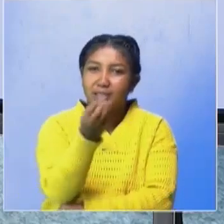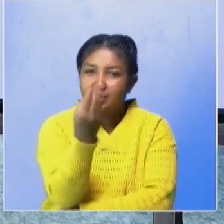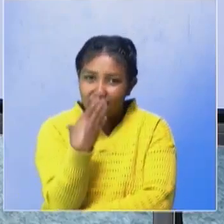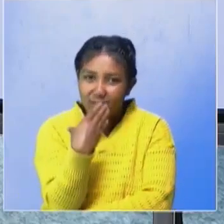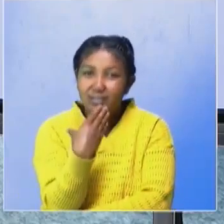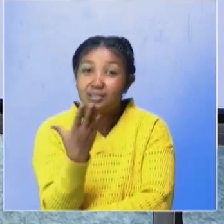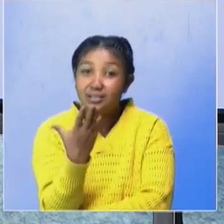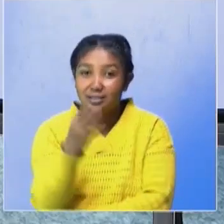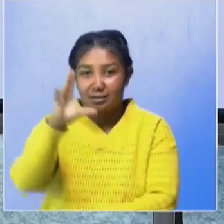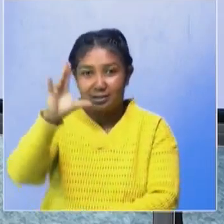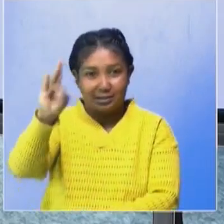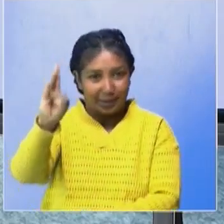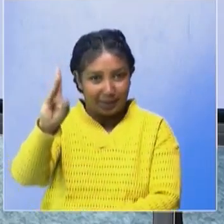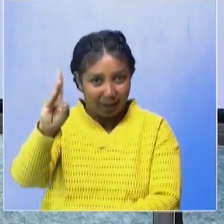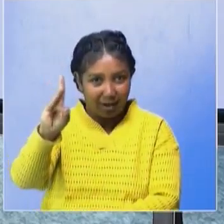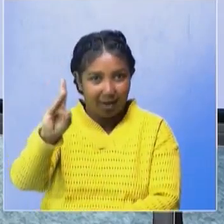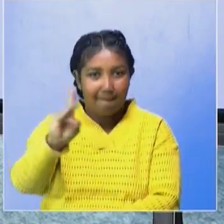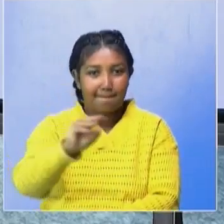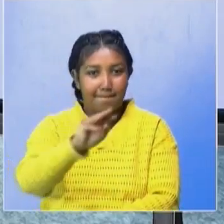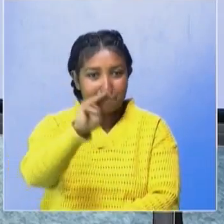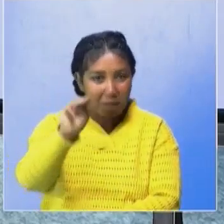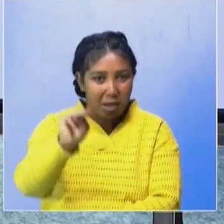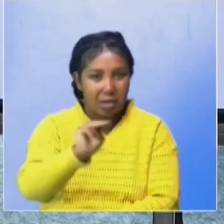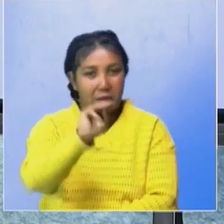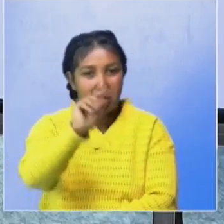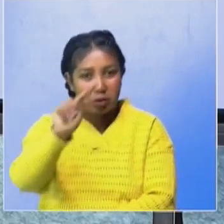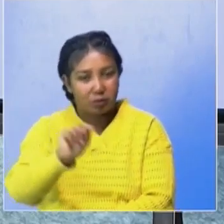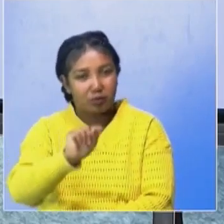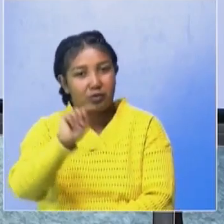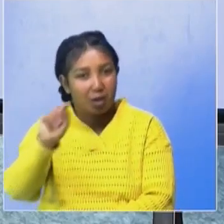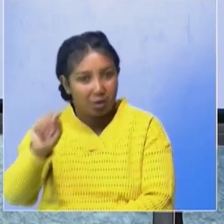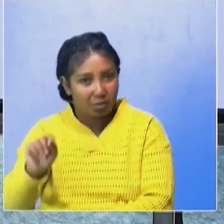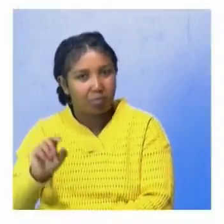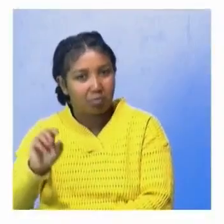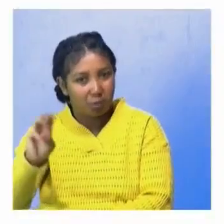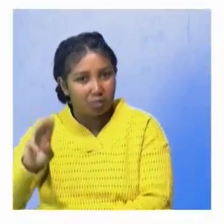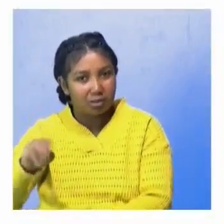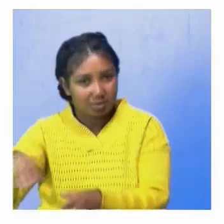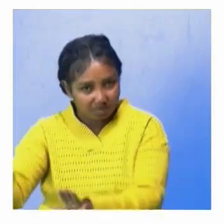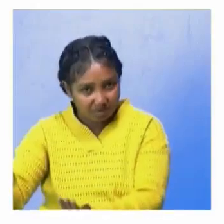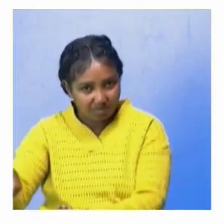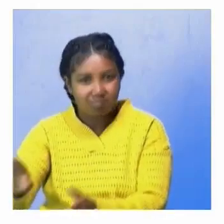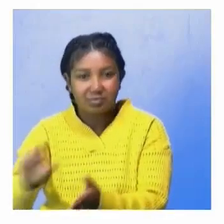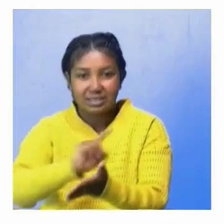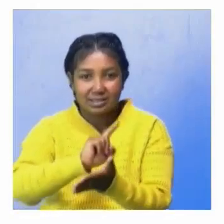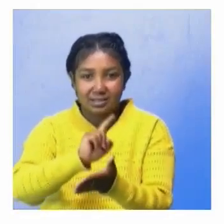Bravo, student. 7. The week has 7 days.